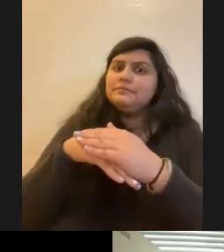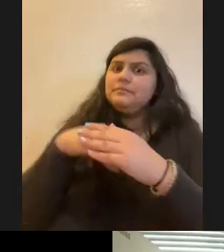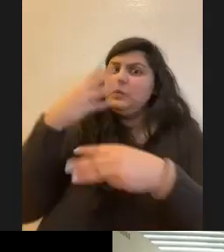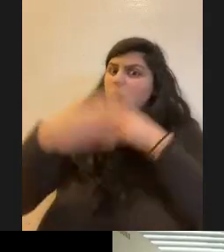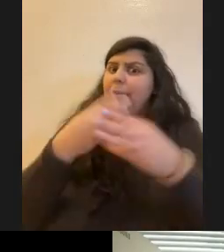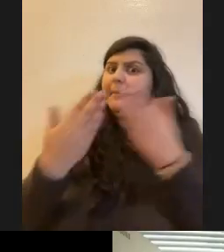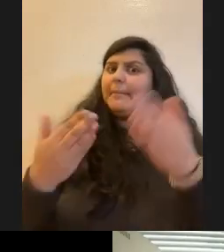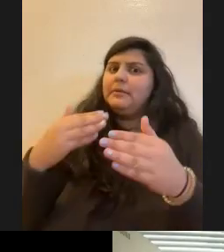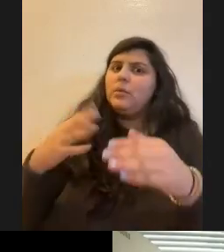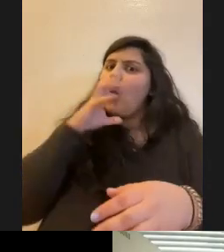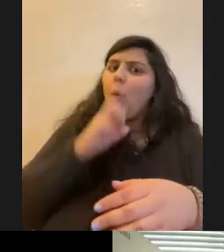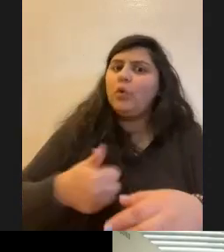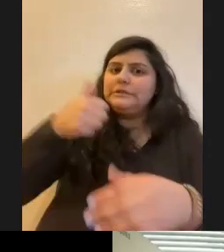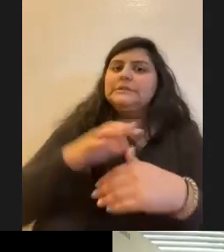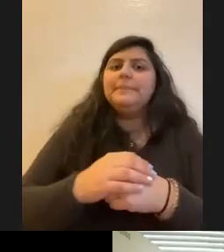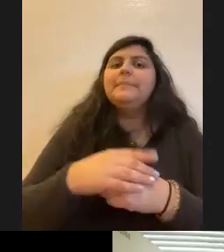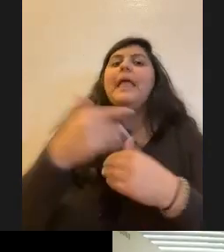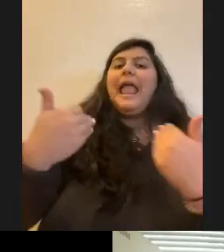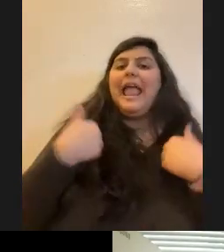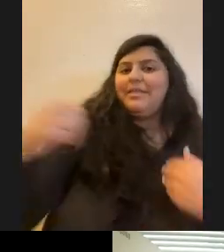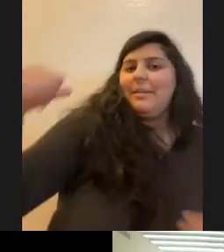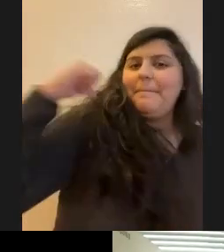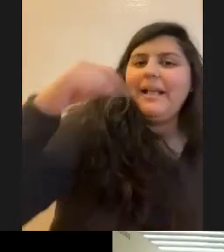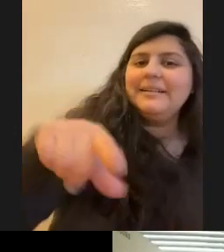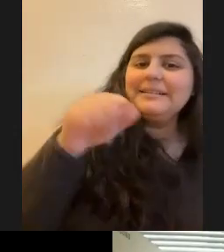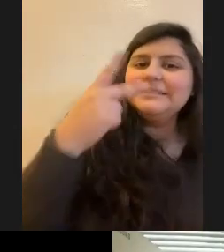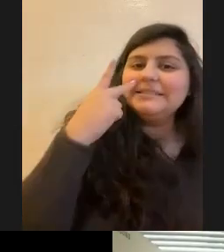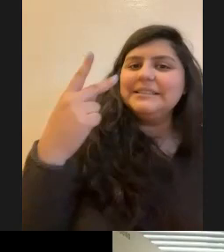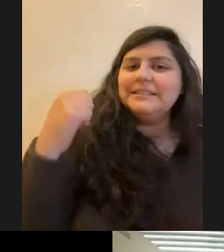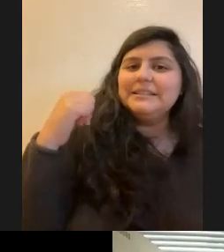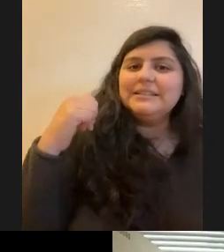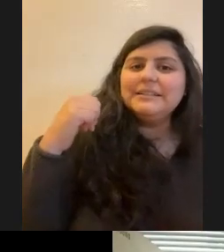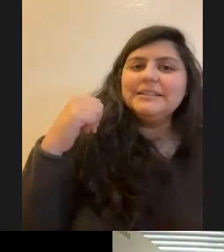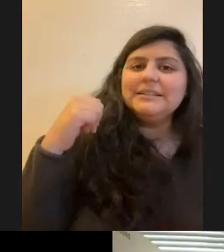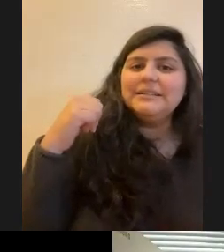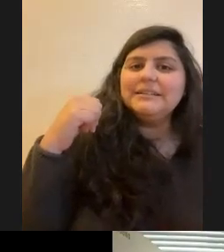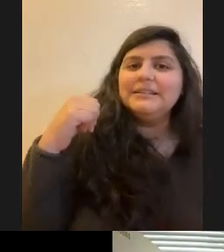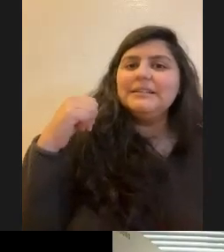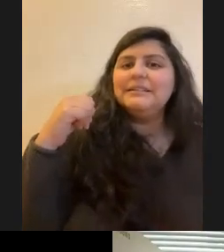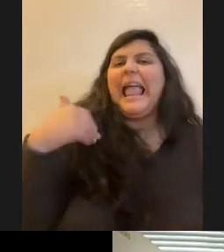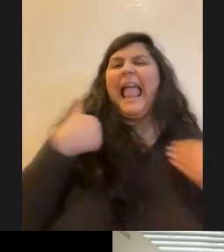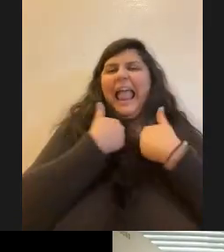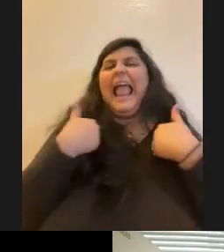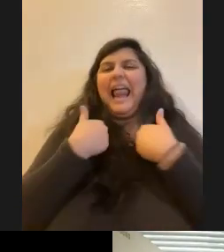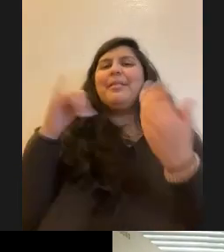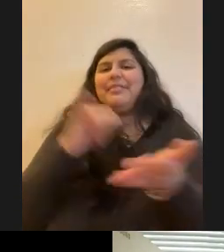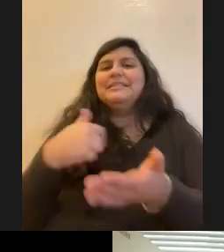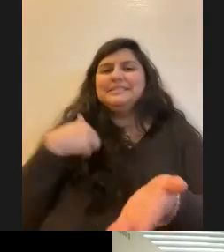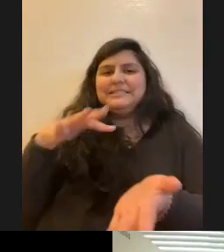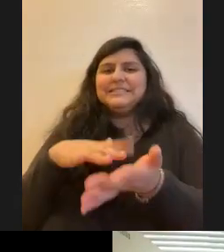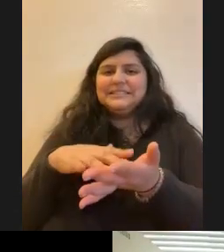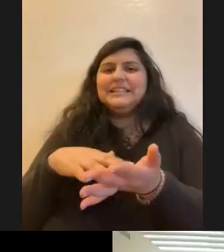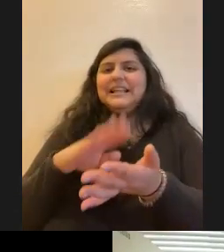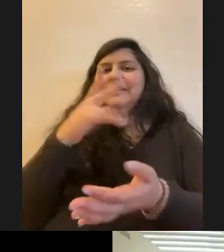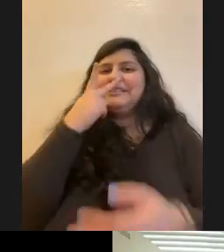and it has like a salp on the back. I don't know if you can see it very well. Cool. But these are some of the animals I study, and I've never seen a